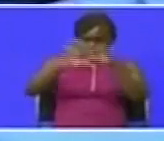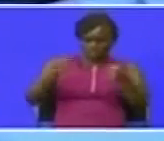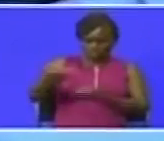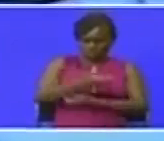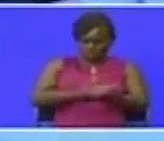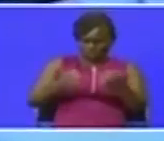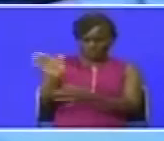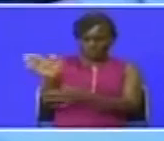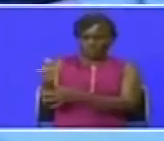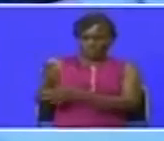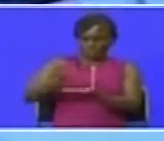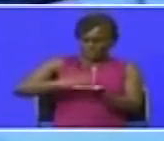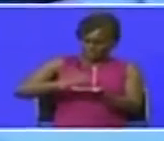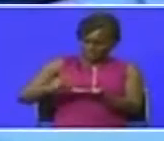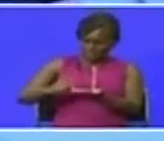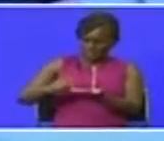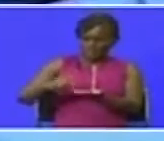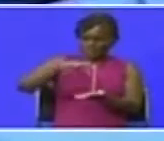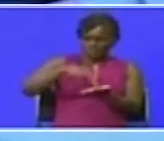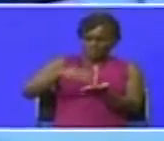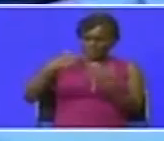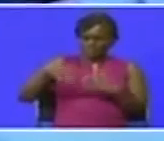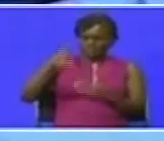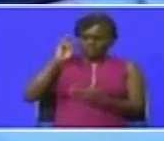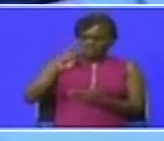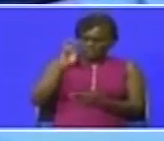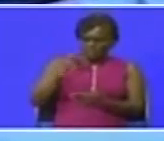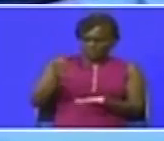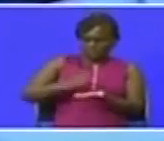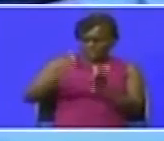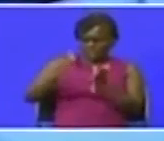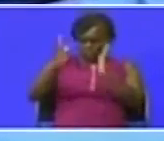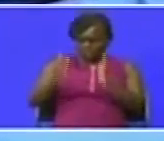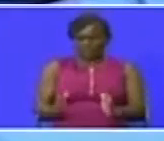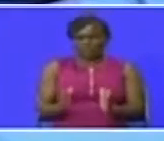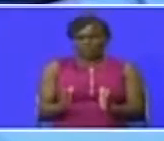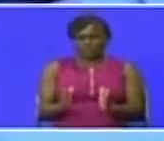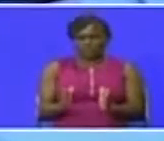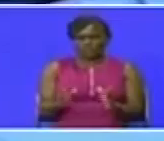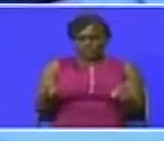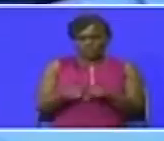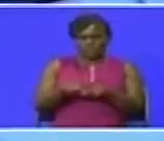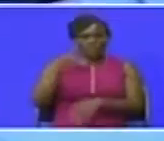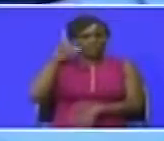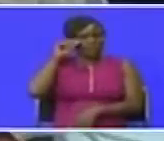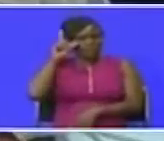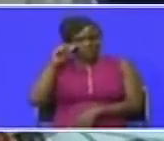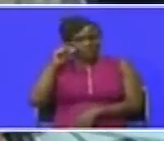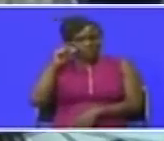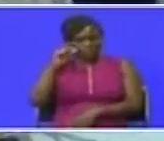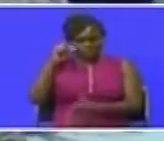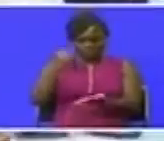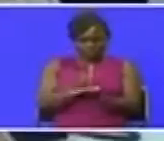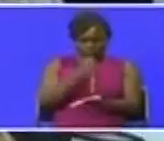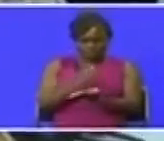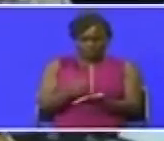community on Thursday. Now, the signing of the document was witnessed by Comesa Secretary General Sindiso Ngwenya and Mombasa's Forodha